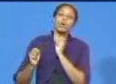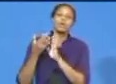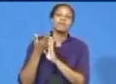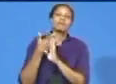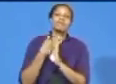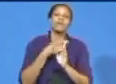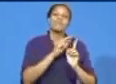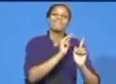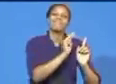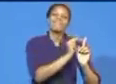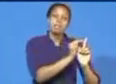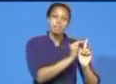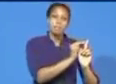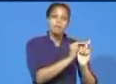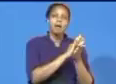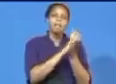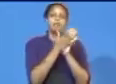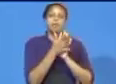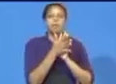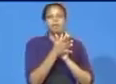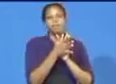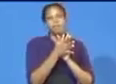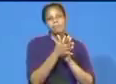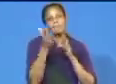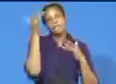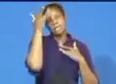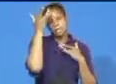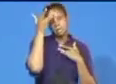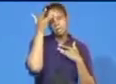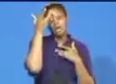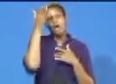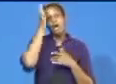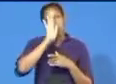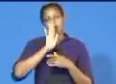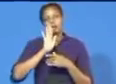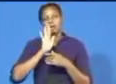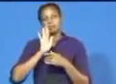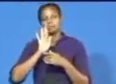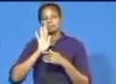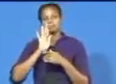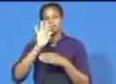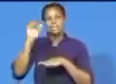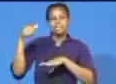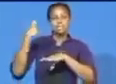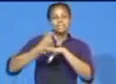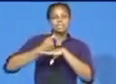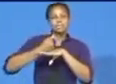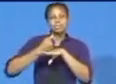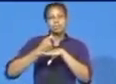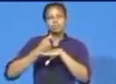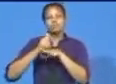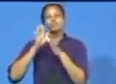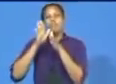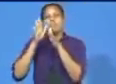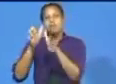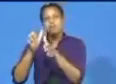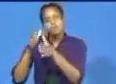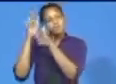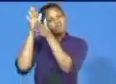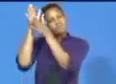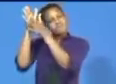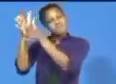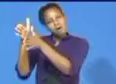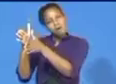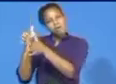Naaman became a leper, God raised up a grandmother and a grandfather